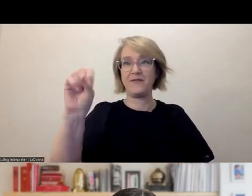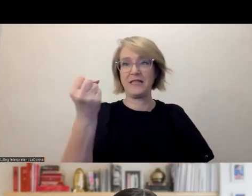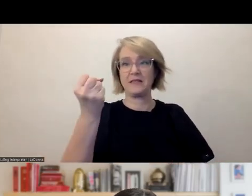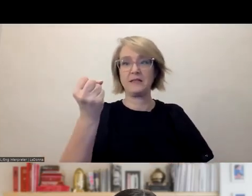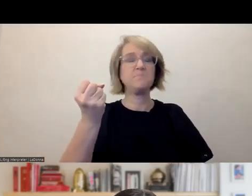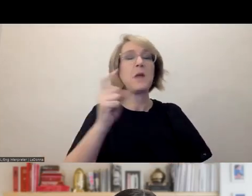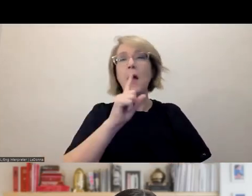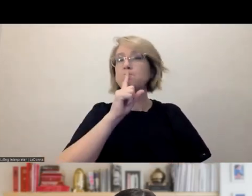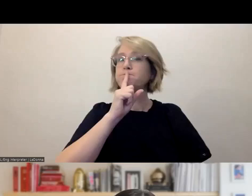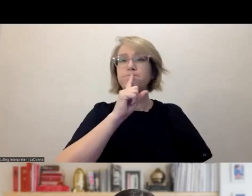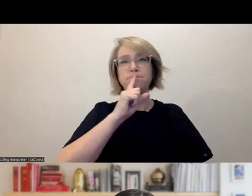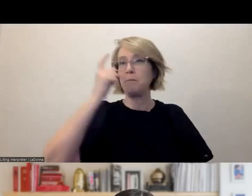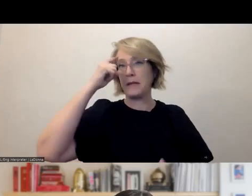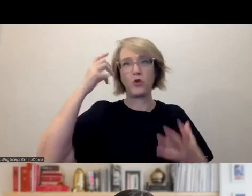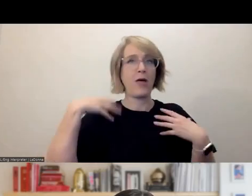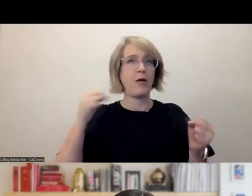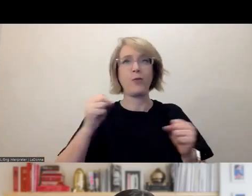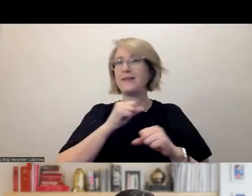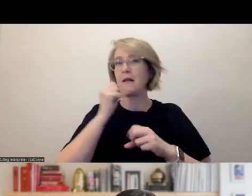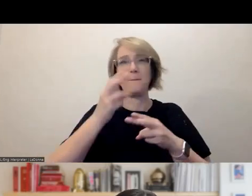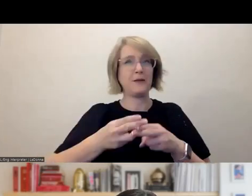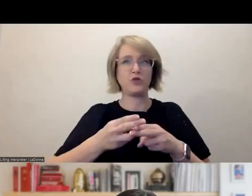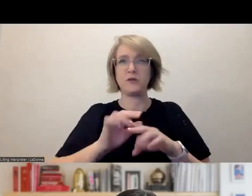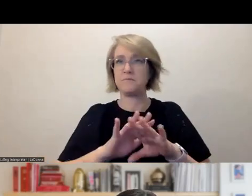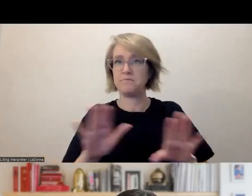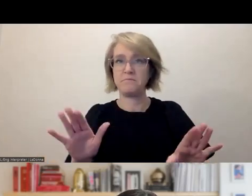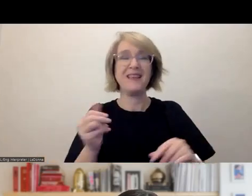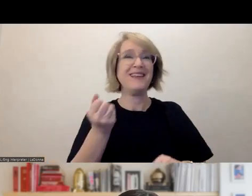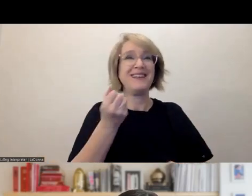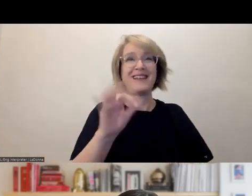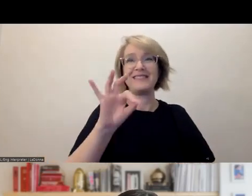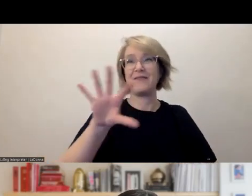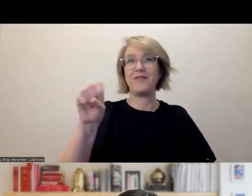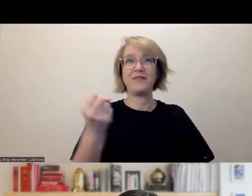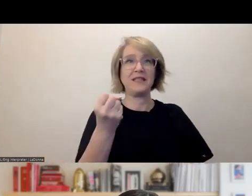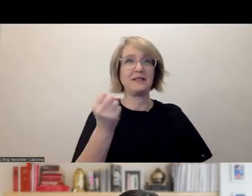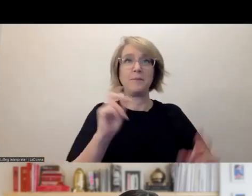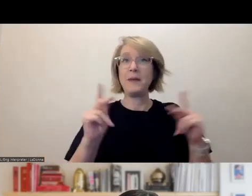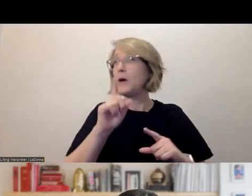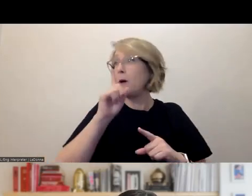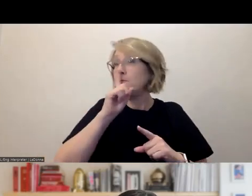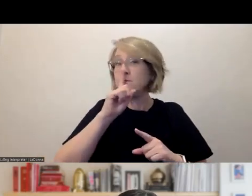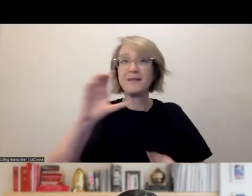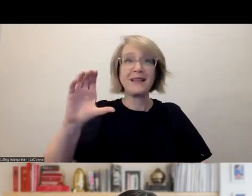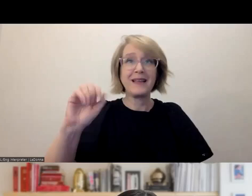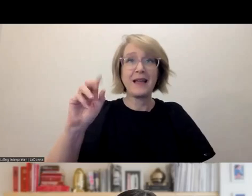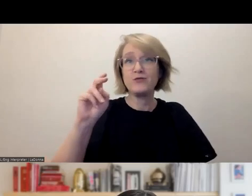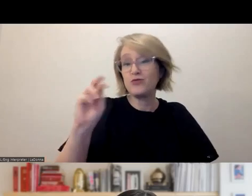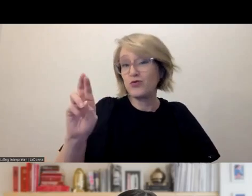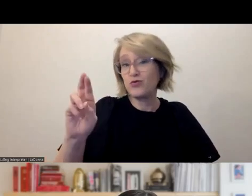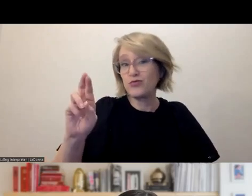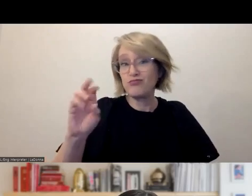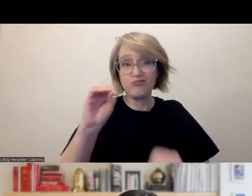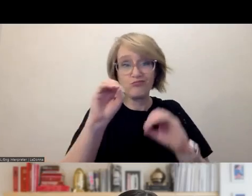speak about mental health at all. Mm-hmm. Frankly, in the 1950s, nobody spoke about cancer at all. So,